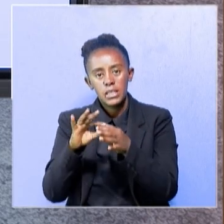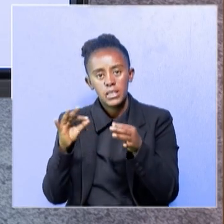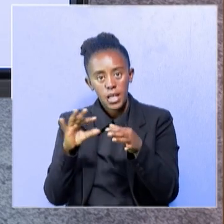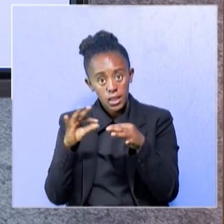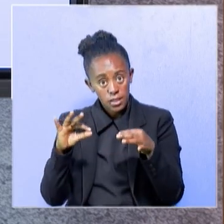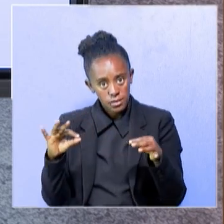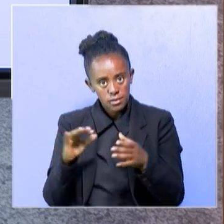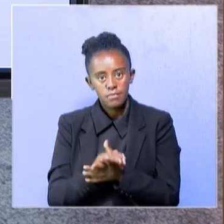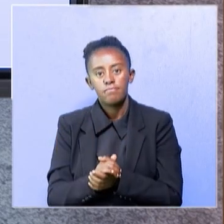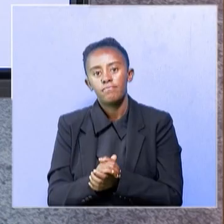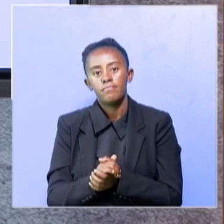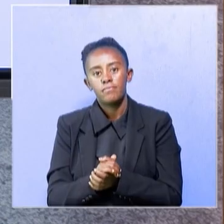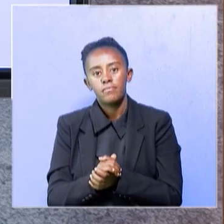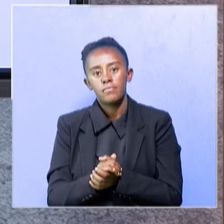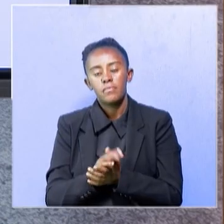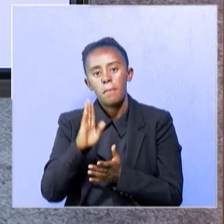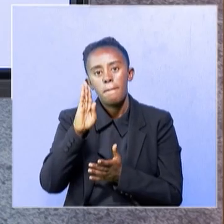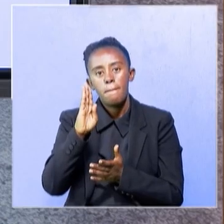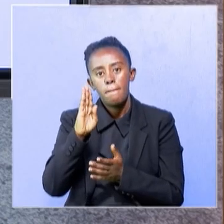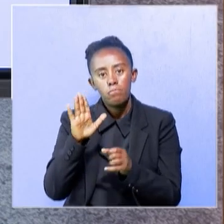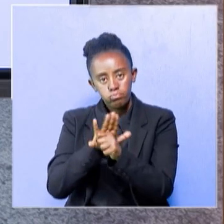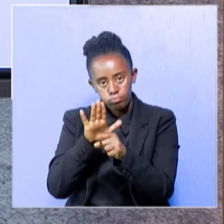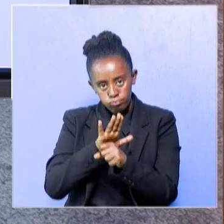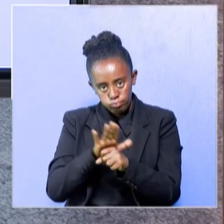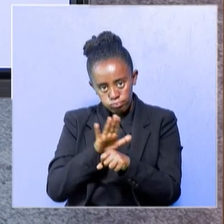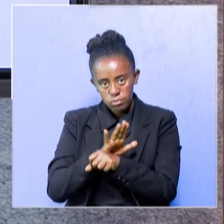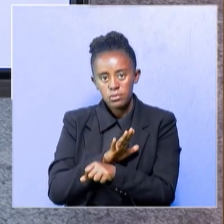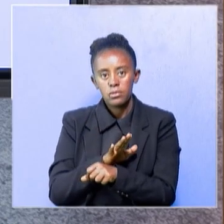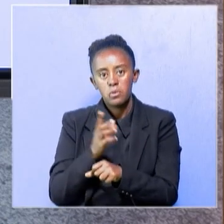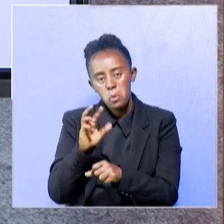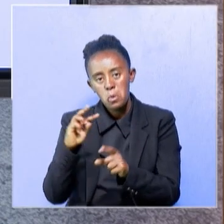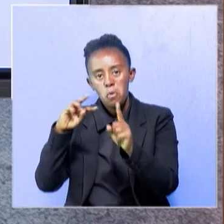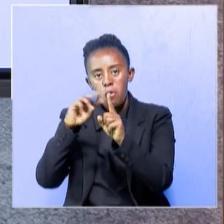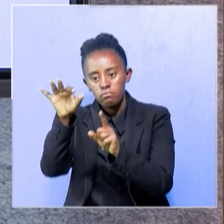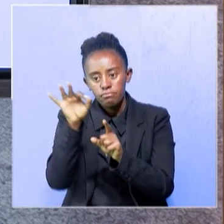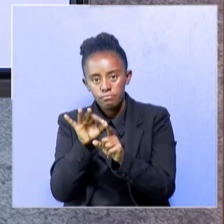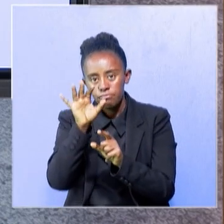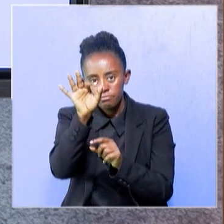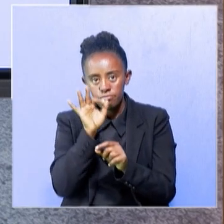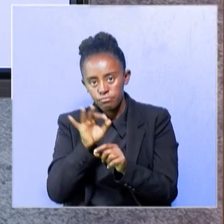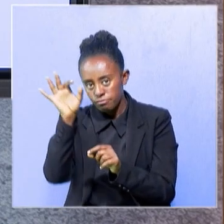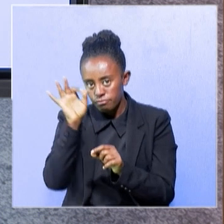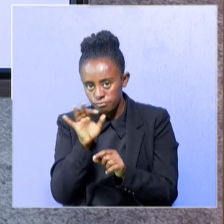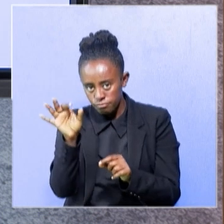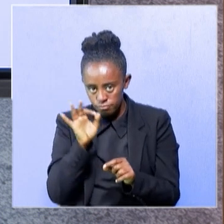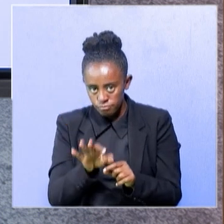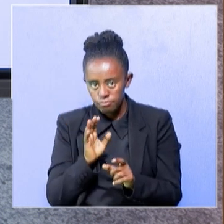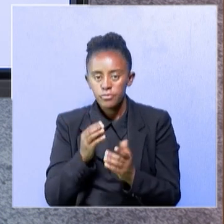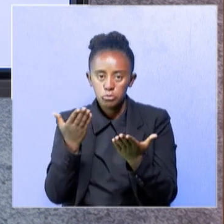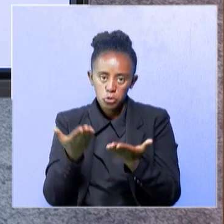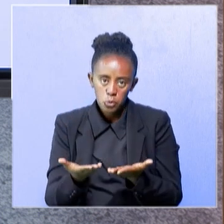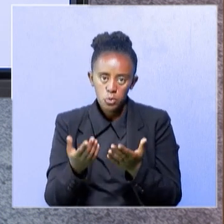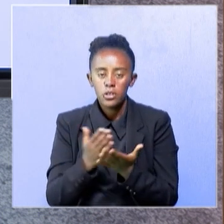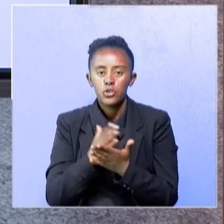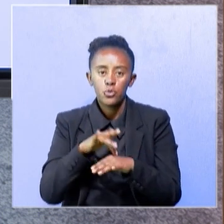sentences by completing or by using the vocabularies that are given above, and you are welcome